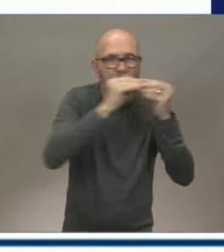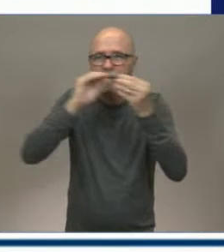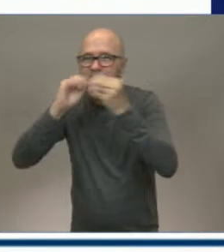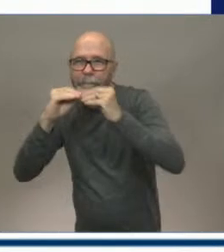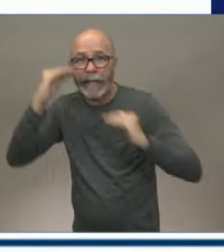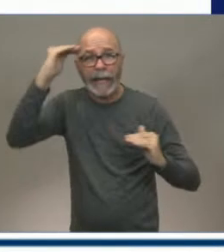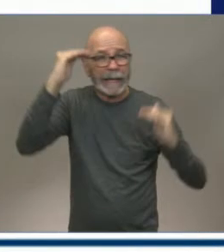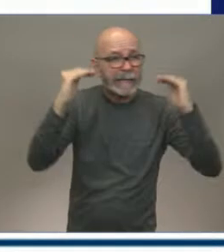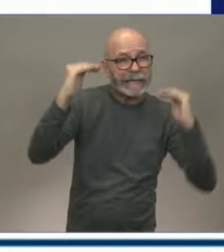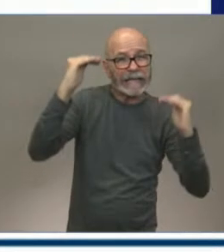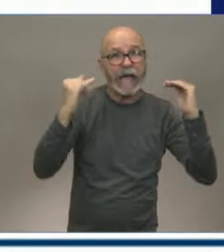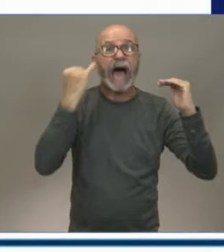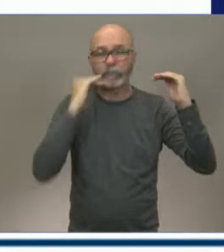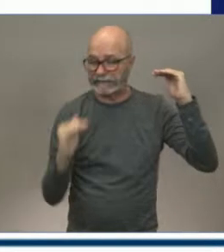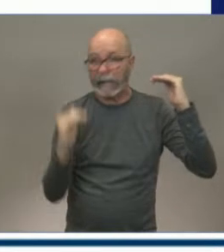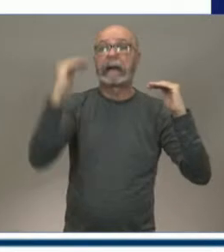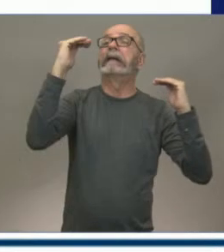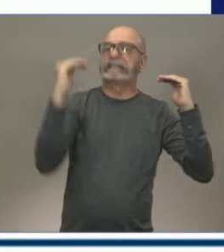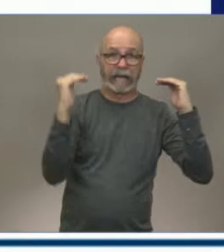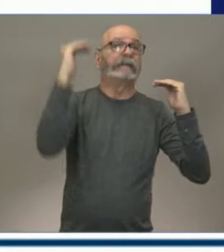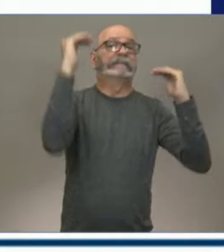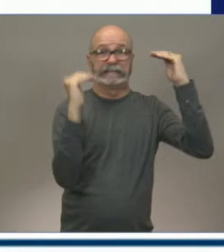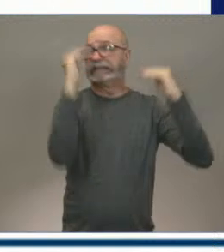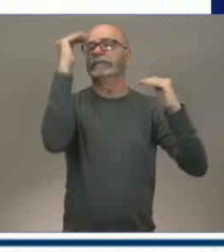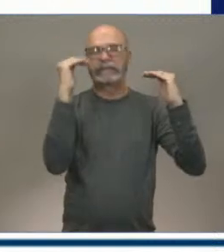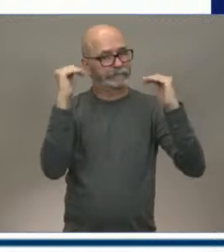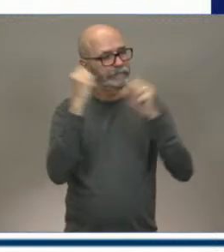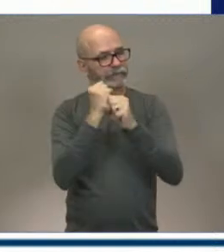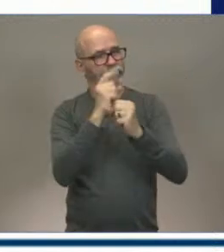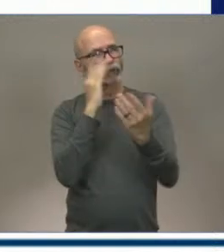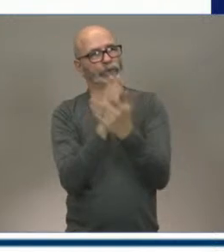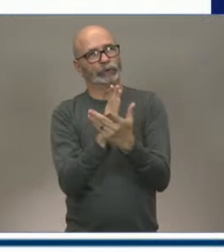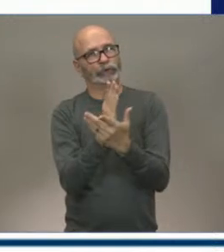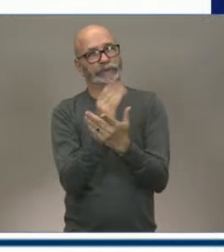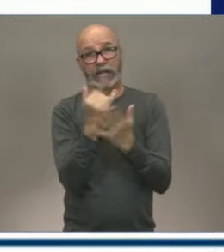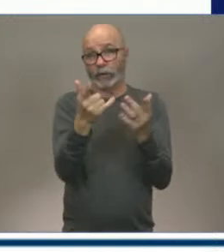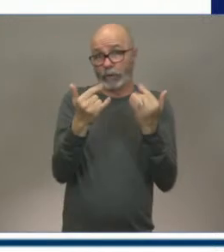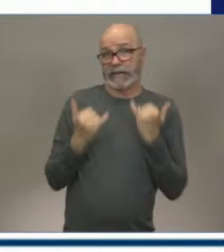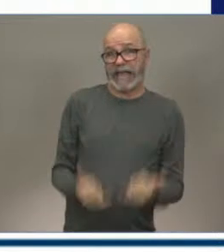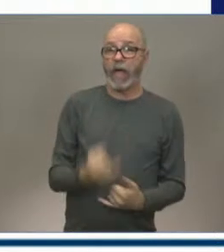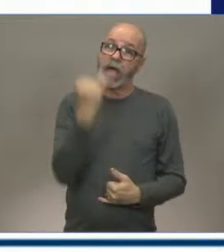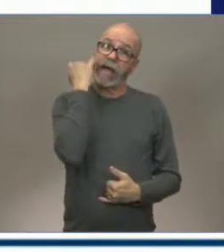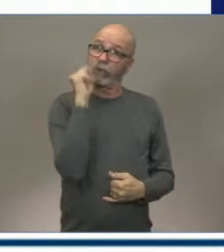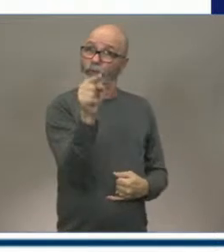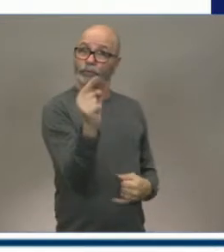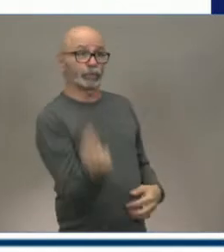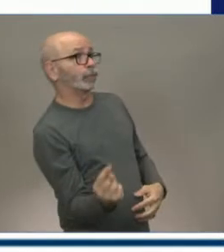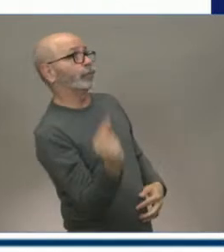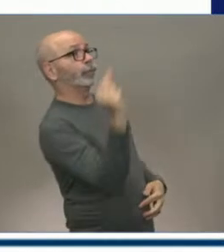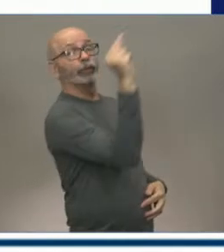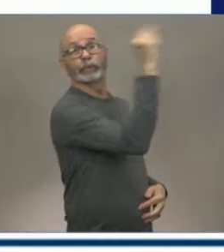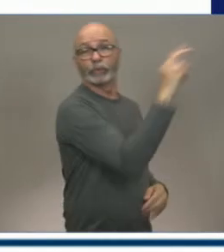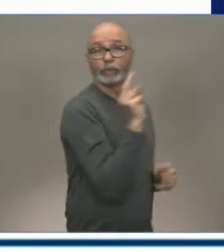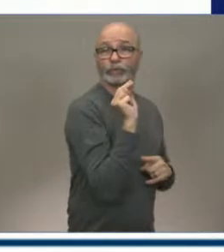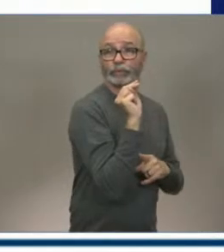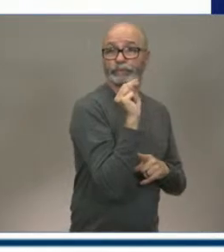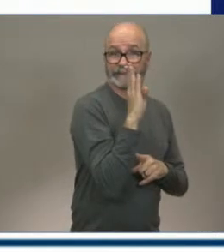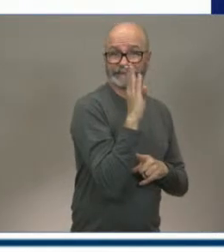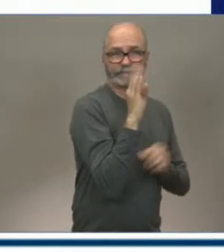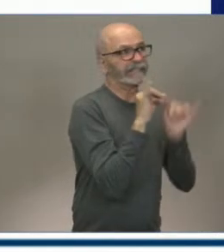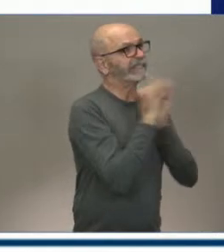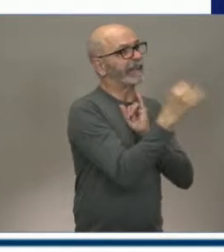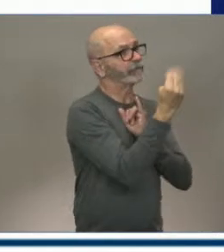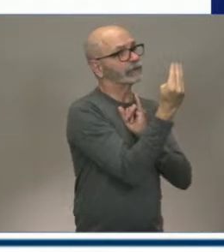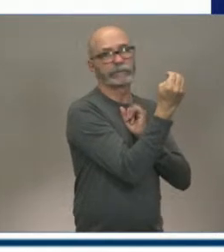restriction. But for now, anyone going in or out of New Brunswick will have to isolate for 14 days. Most of the other restrictions